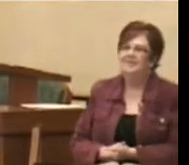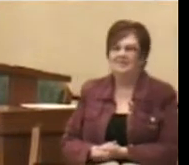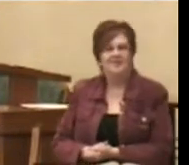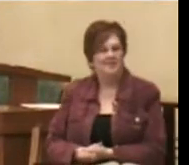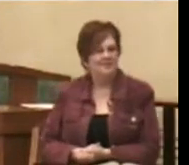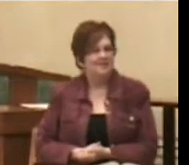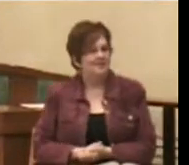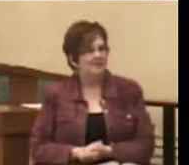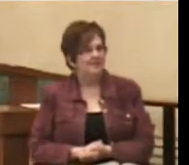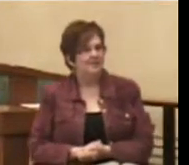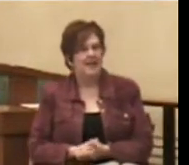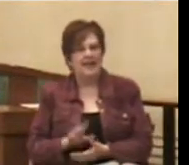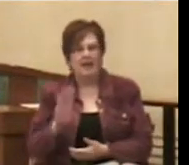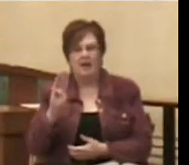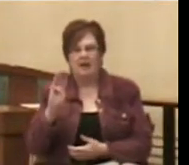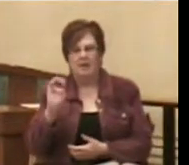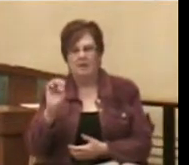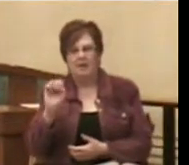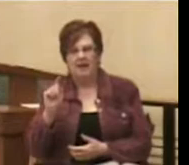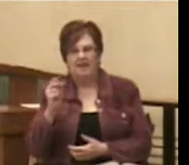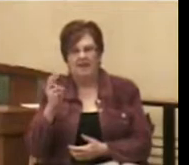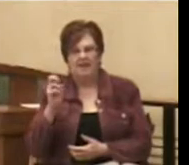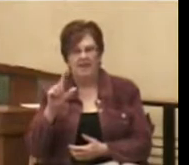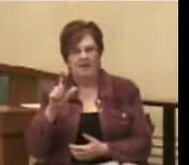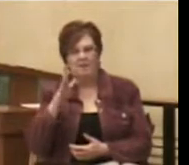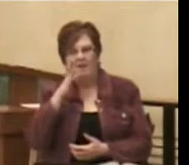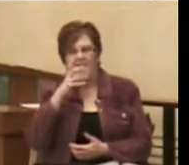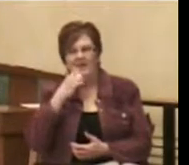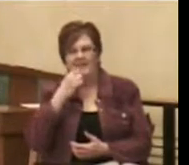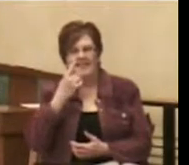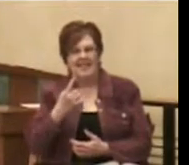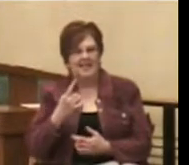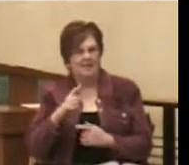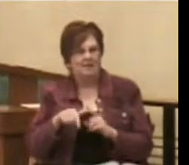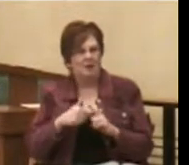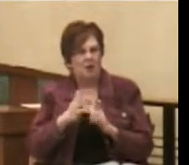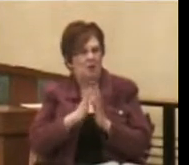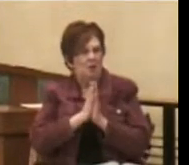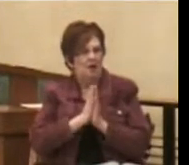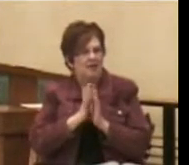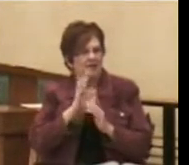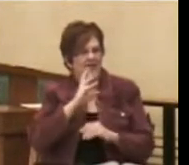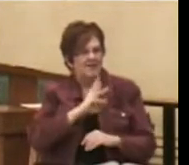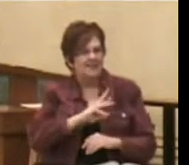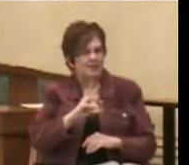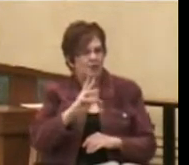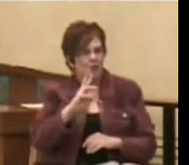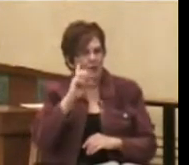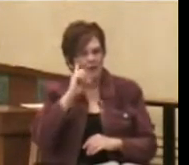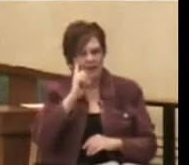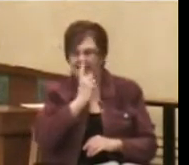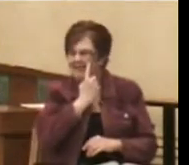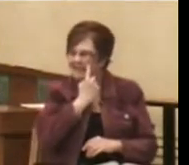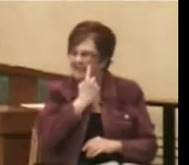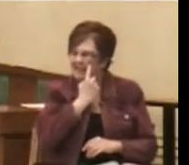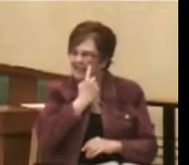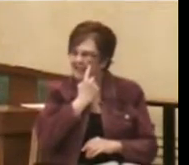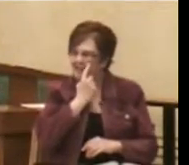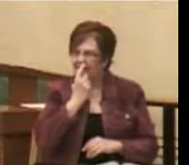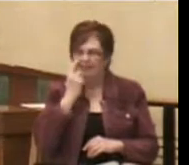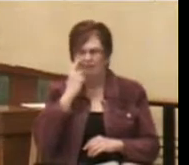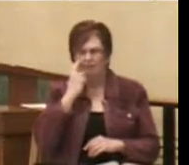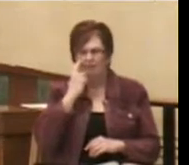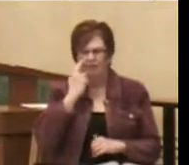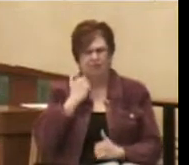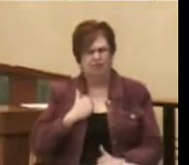a Bethel mother tells of her prayers for her 6-year-old daughter's eyesight. The sight in one eye had